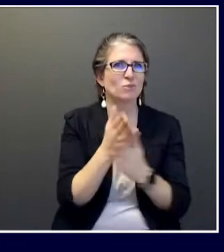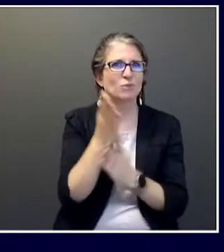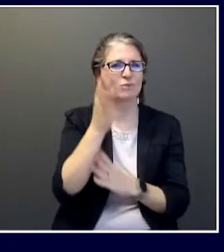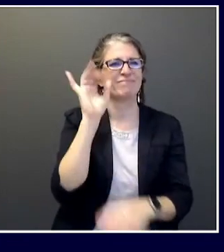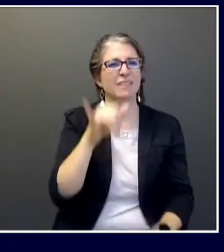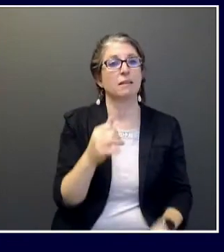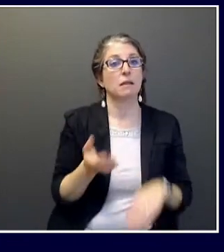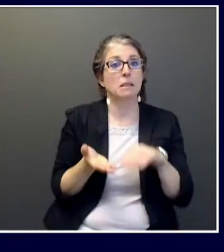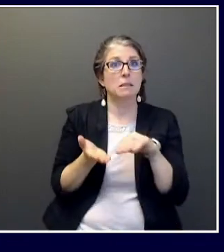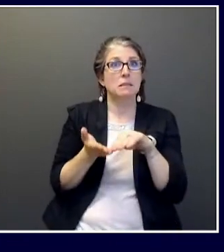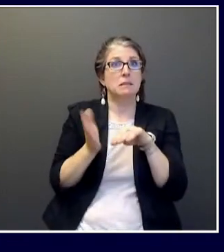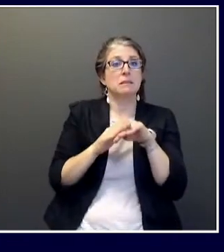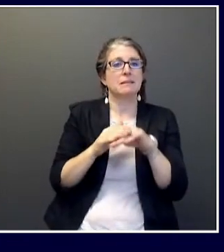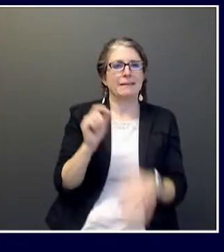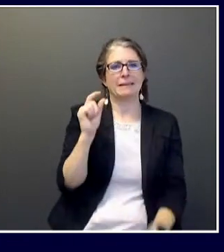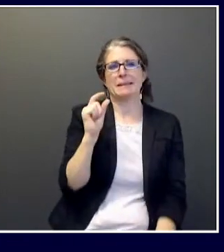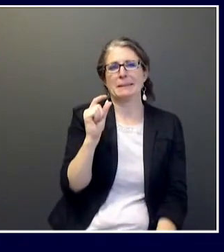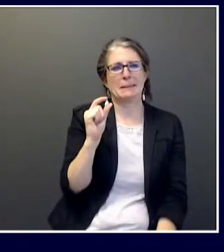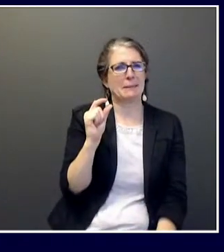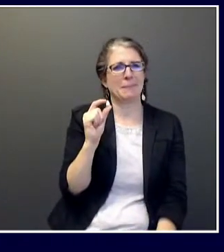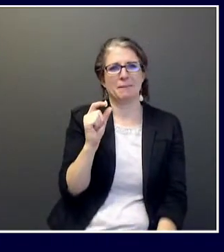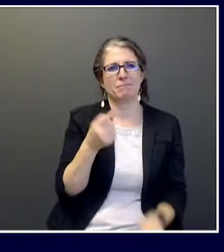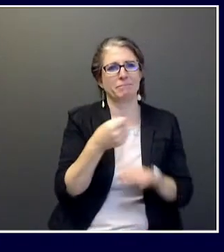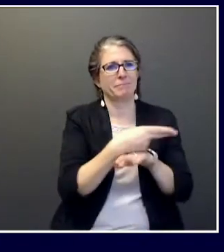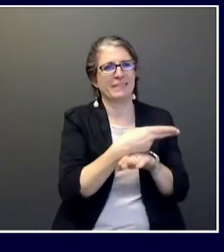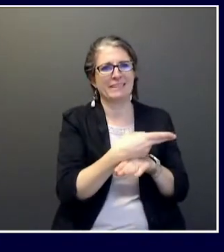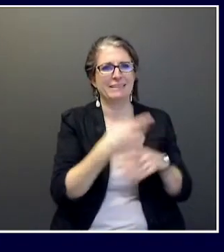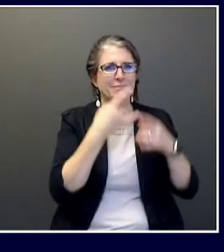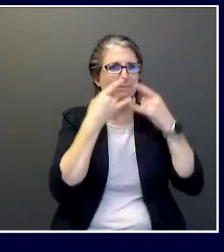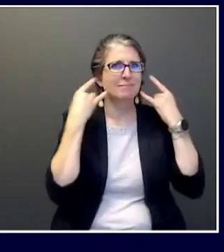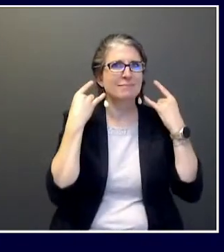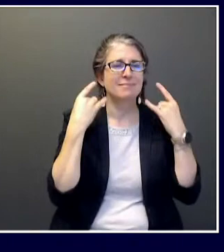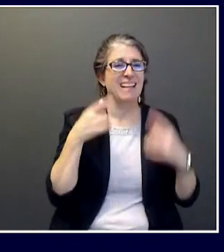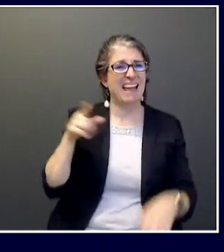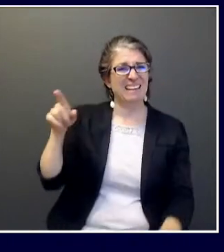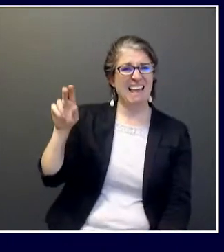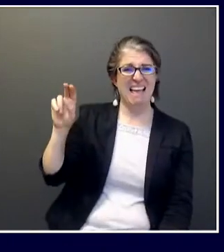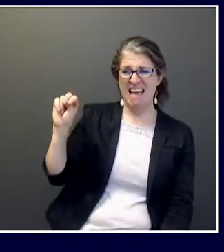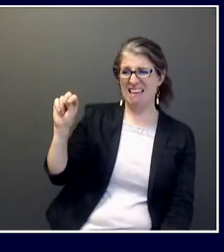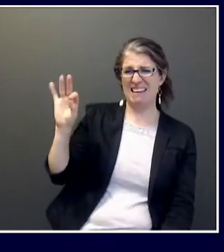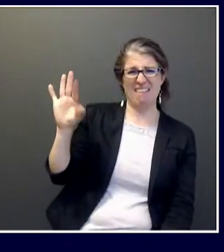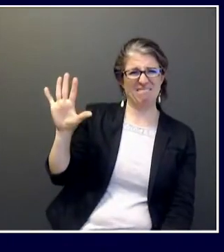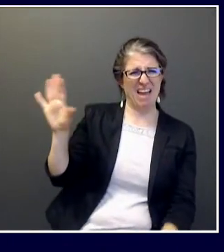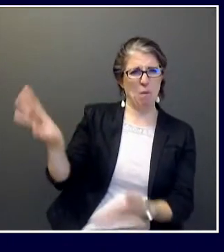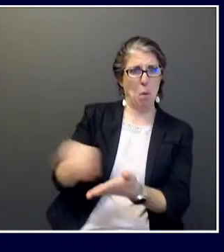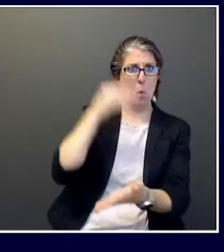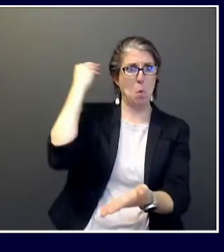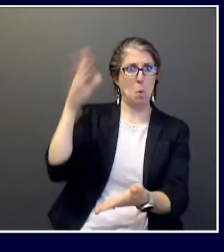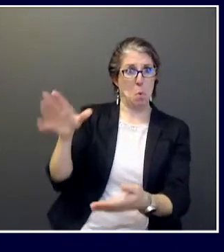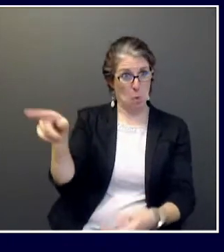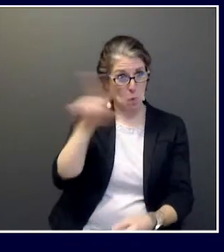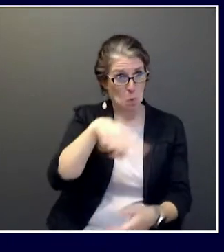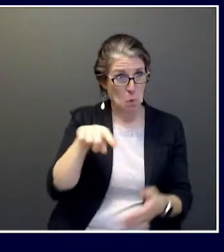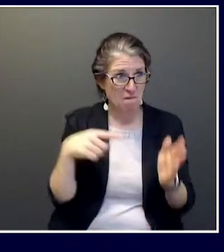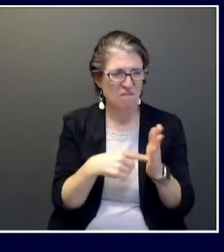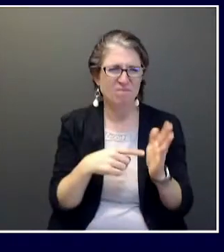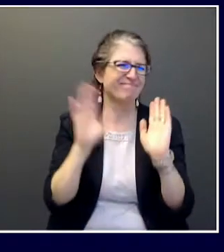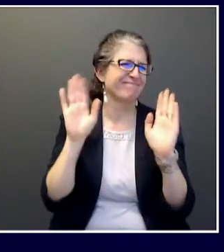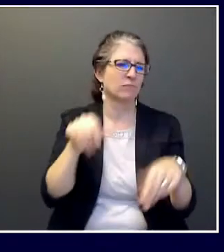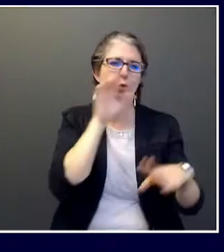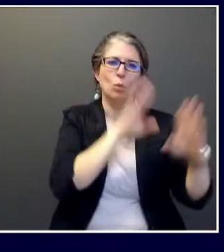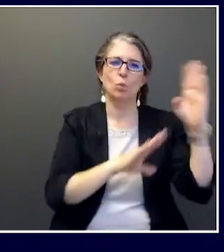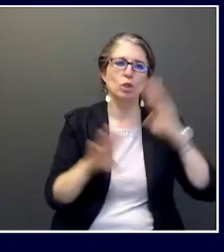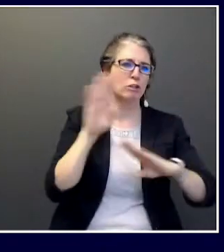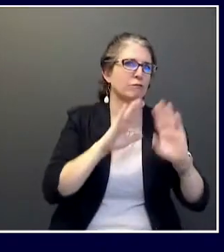But again, they're pricey, and they may not be affordable for everyone. Right. Thank you. Thanks, Amy.